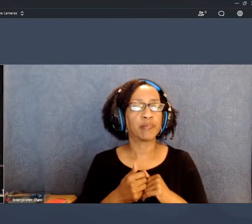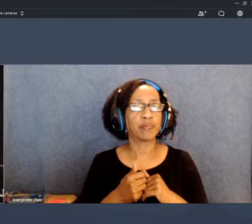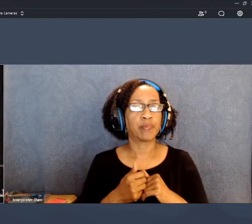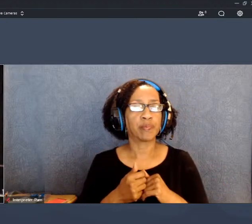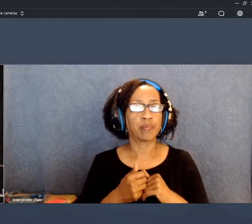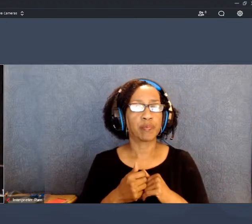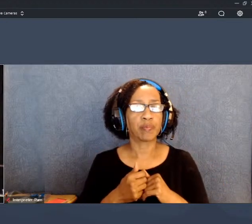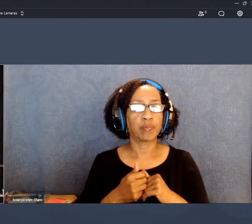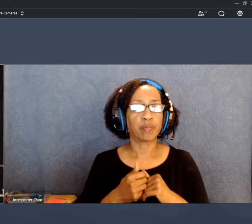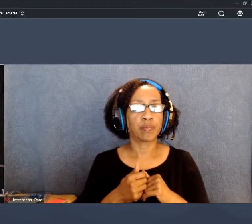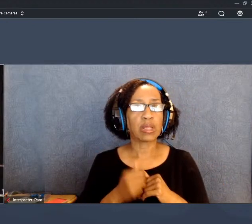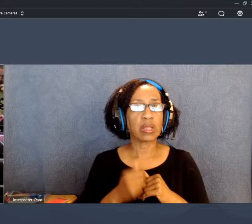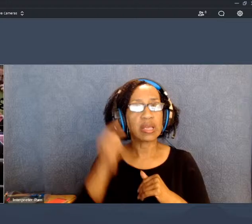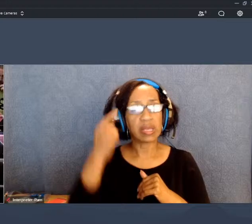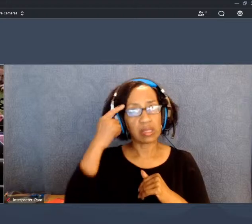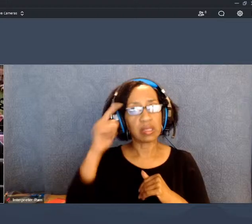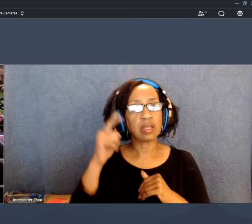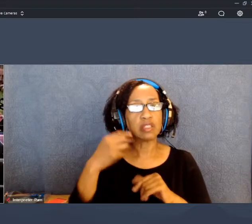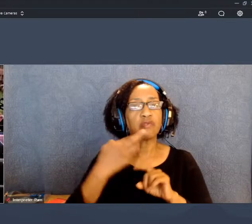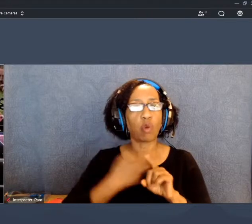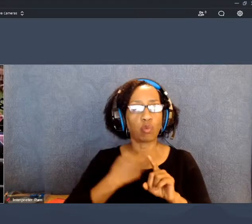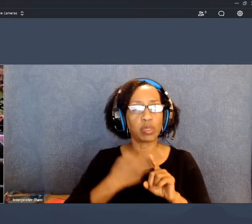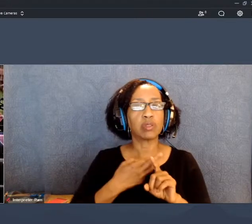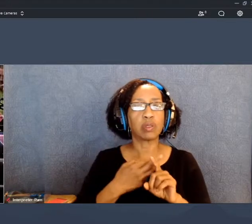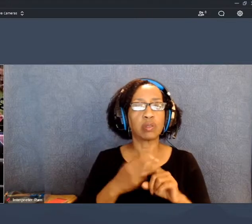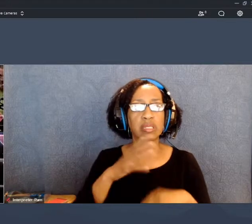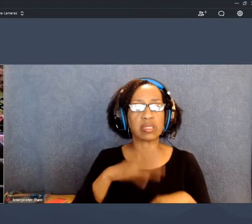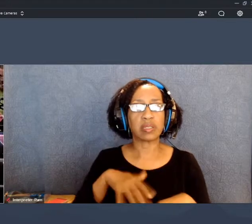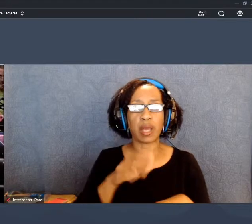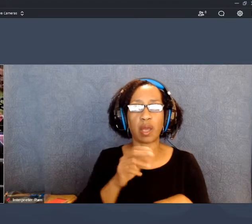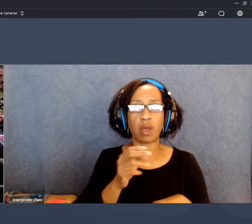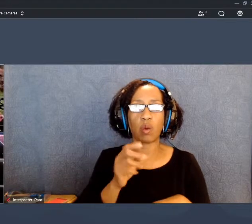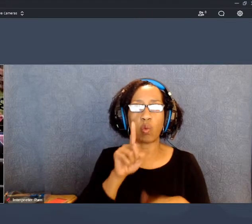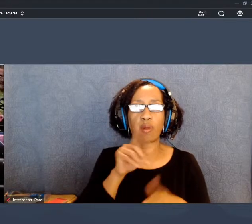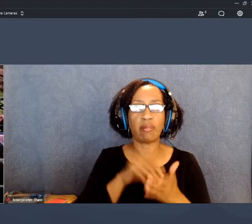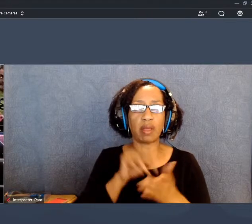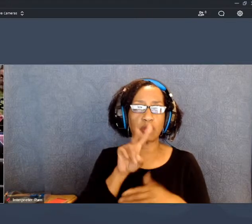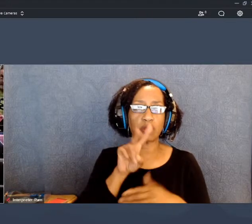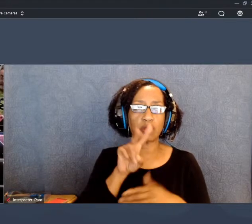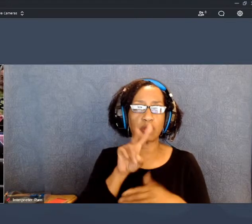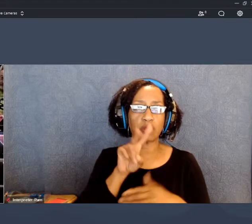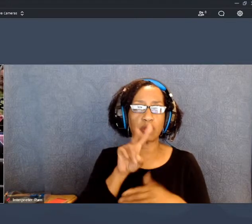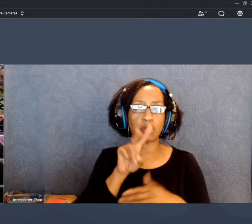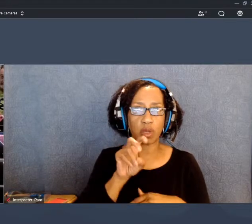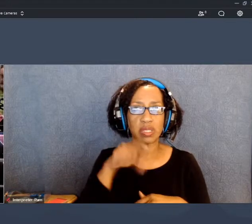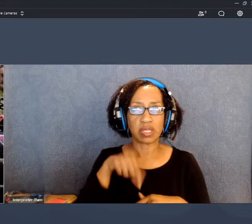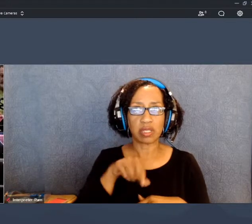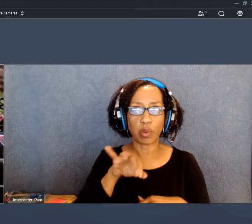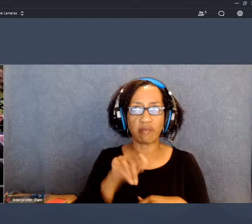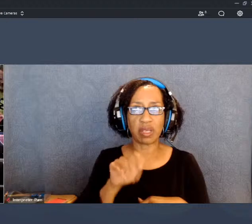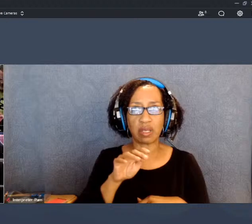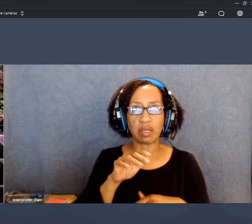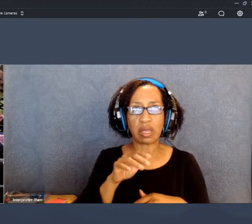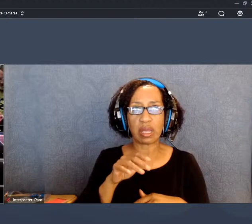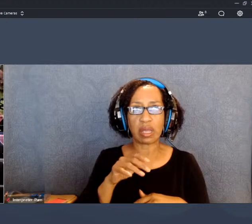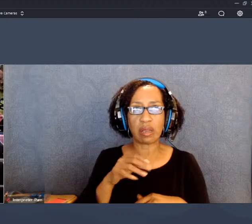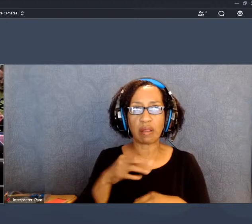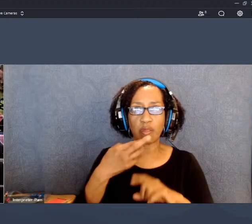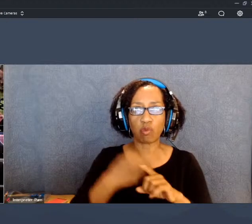will be for rental. They're all going to be about 1,200 square feet and rent for about $2,000 a month, which is pretty high